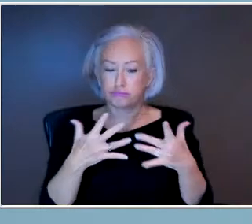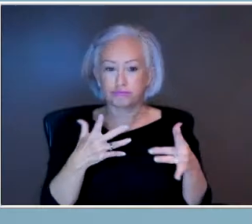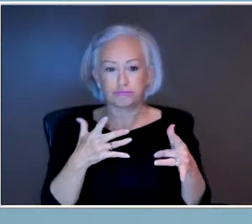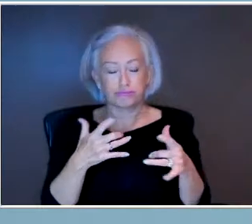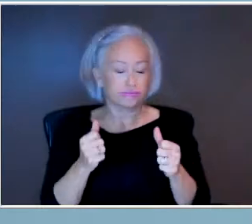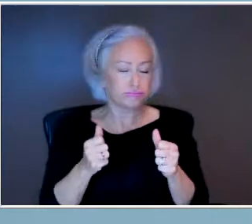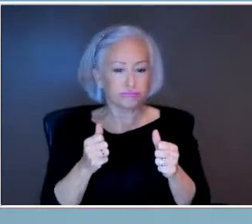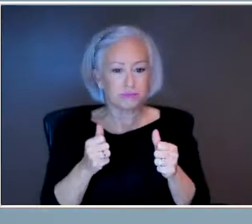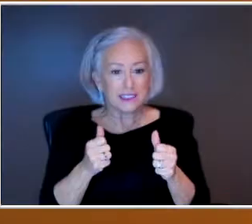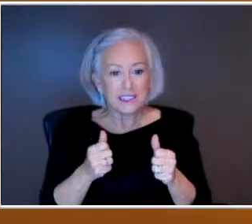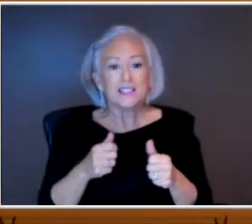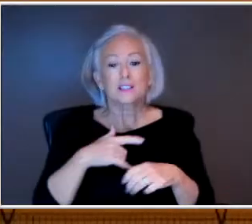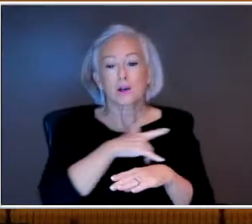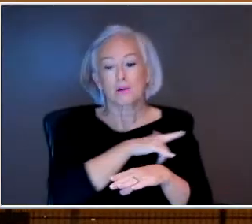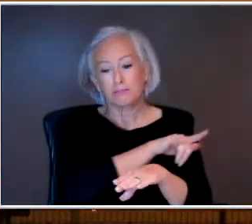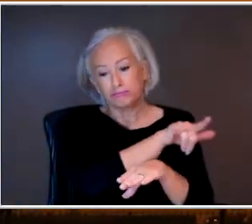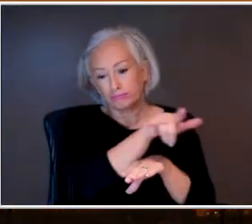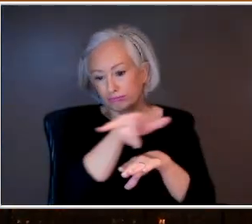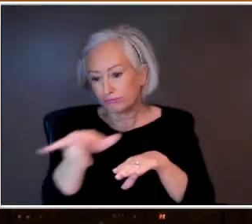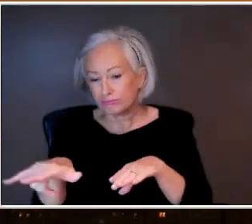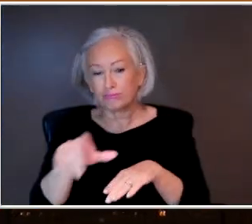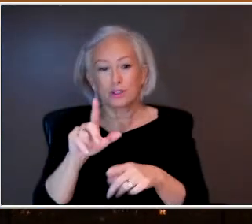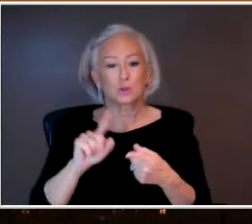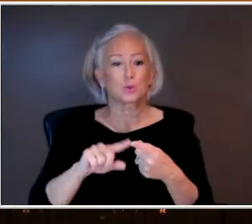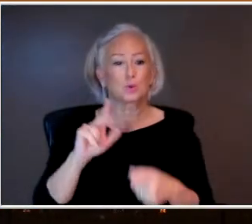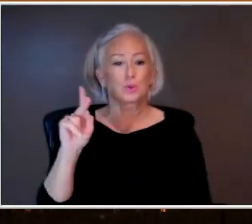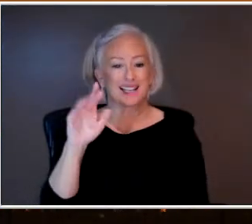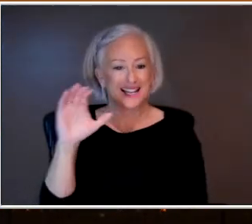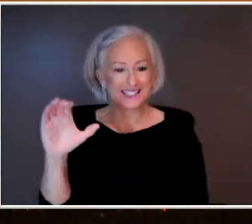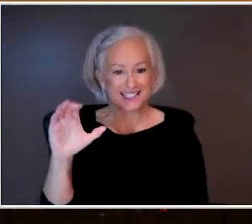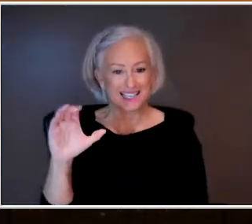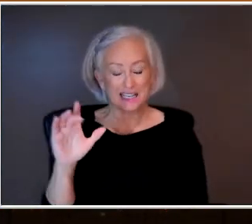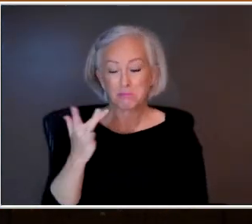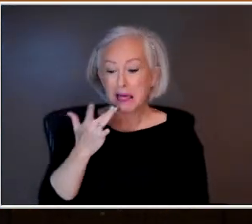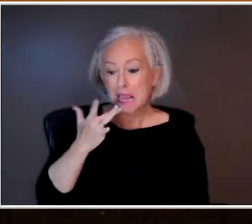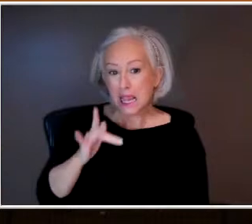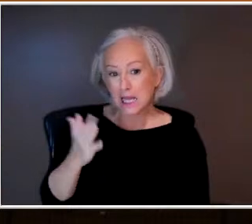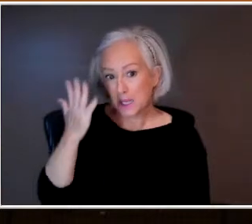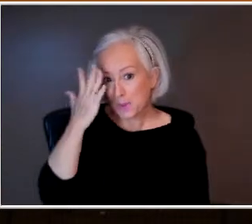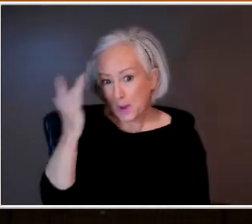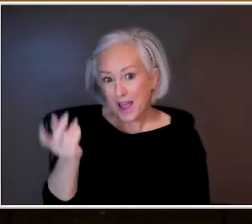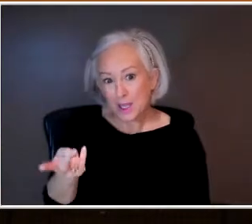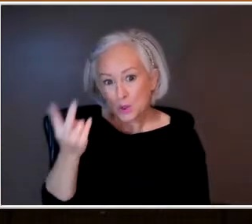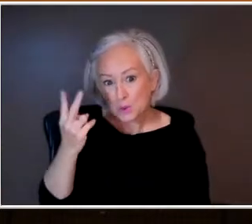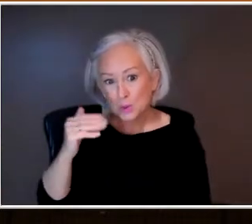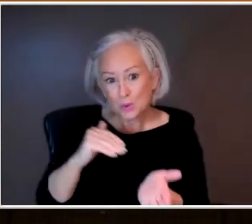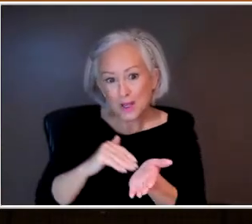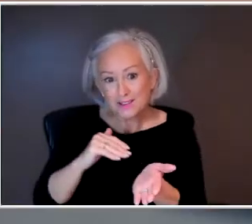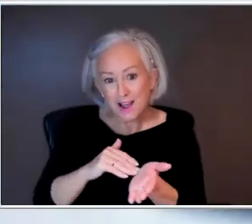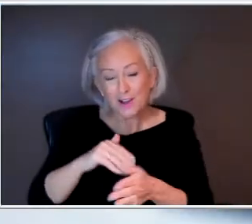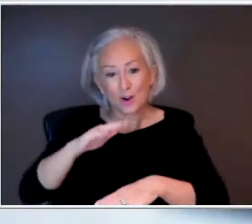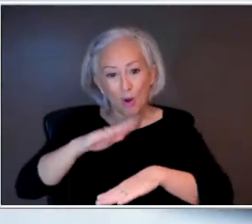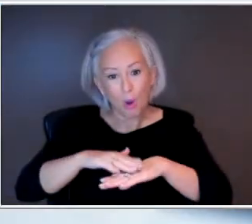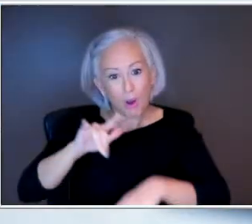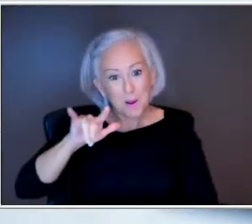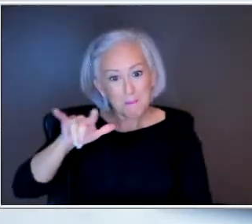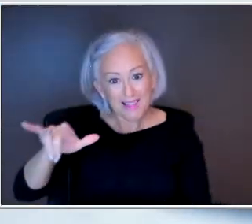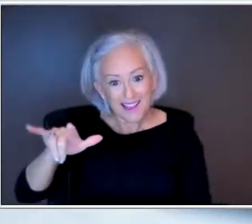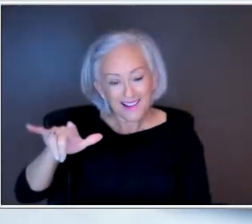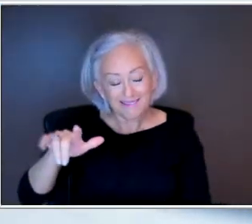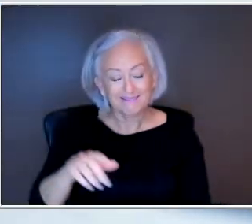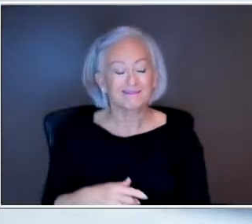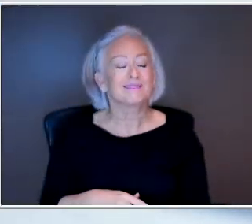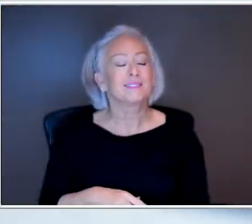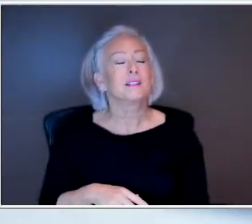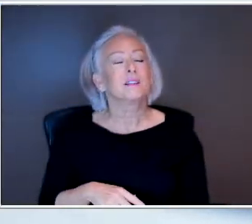Kansas City. I was very lucky that there were 2 physicians on the flight back home to Seattle. Christopher's wife, Edie, would soon receive the